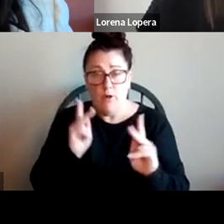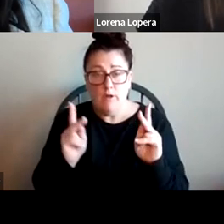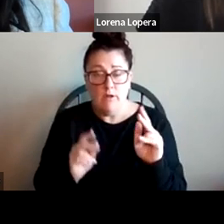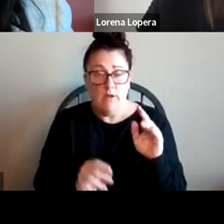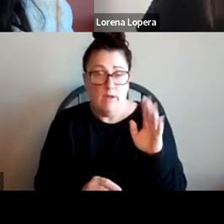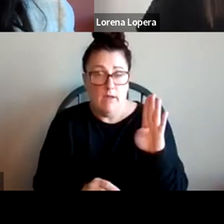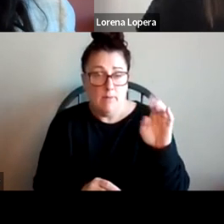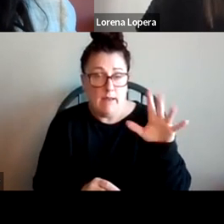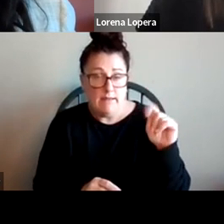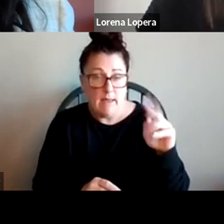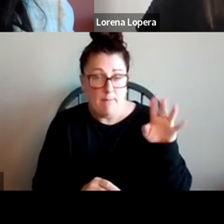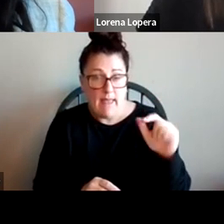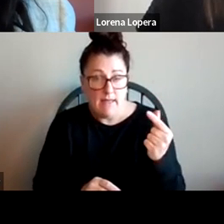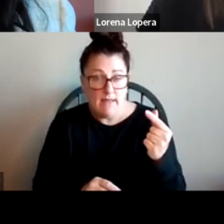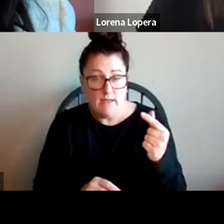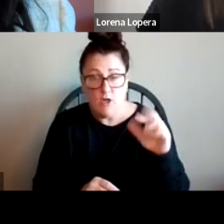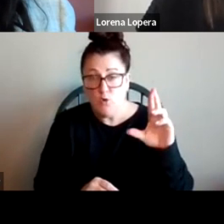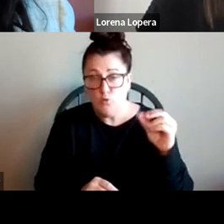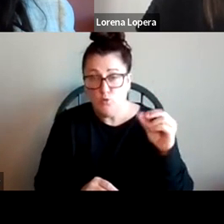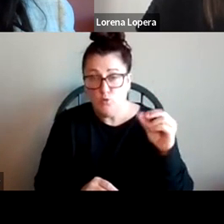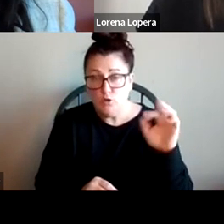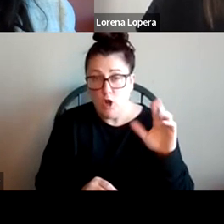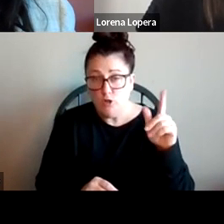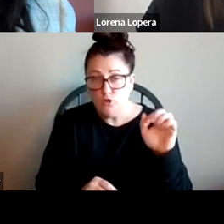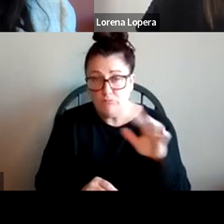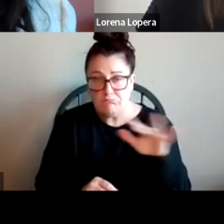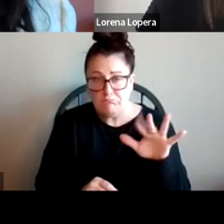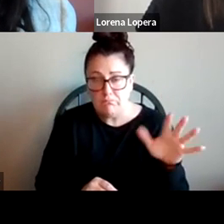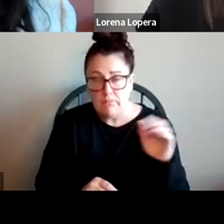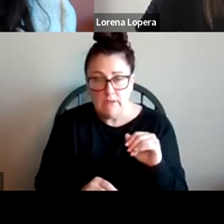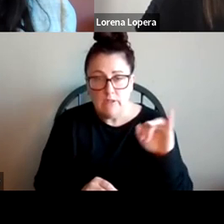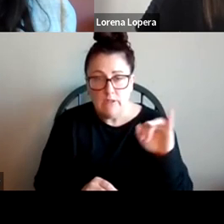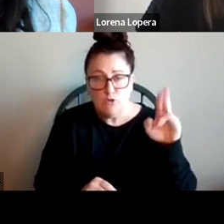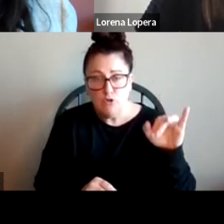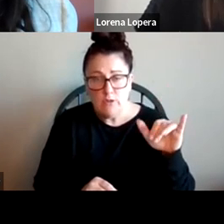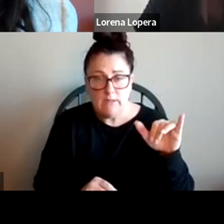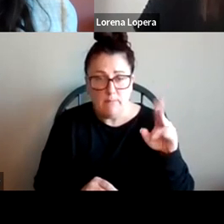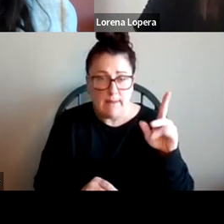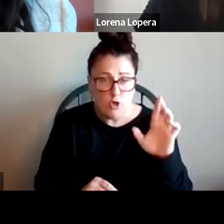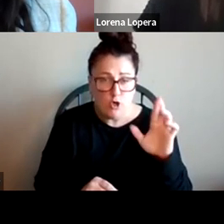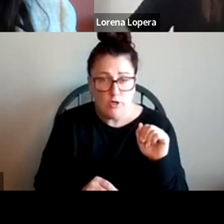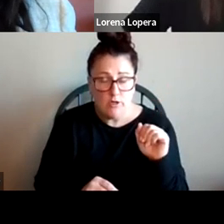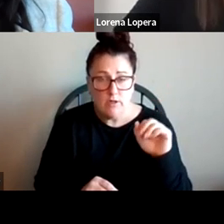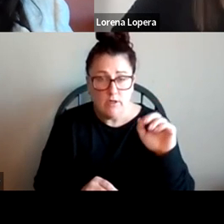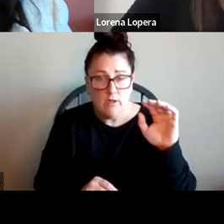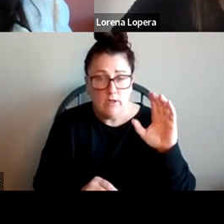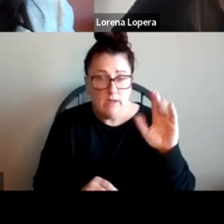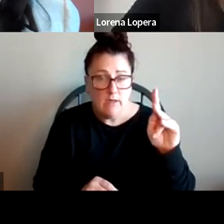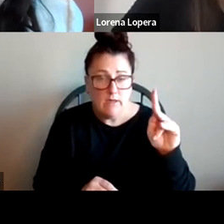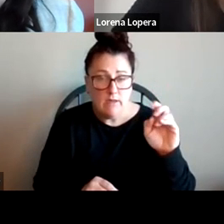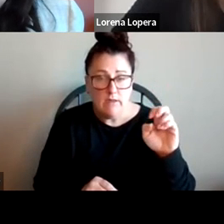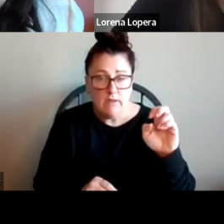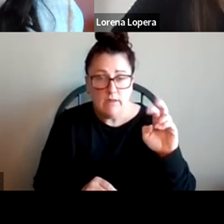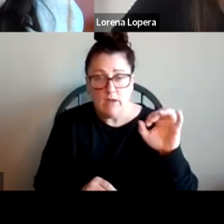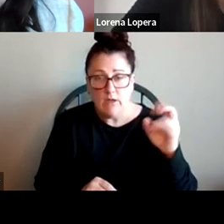Benedette Manning, Roger Osser, Judith Baker, and Carrie Donahue.